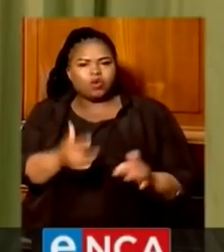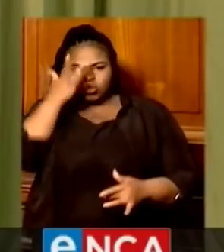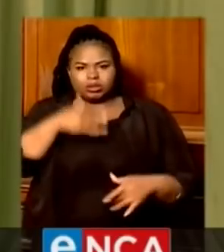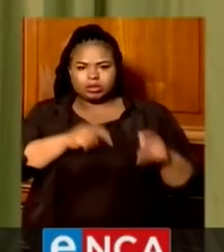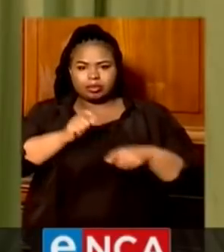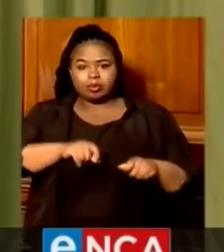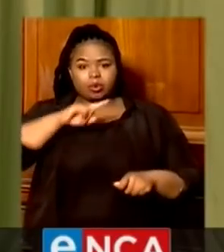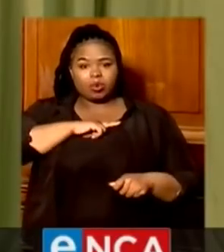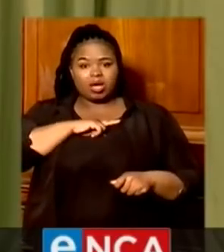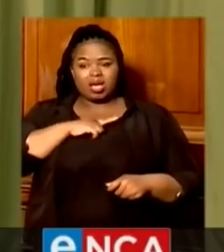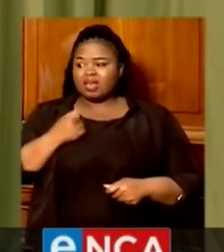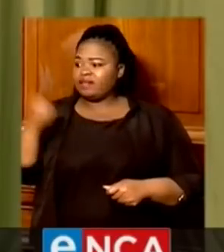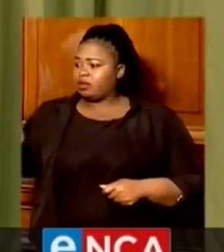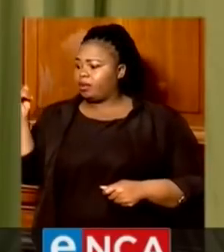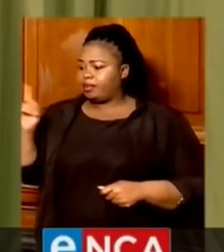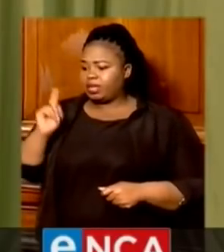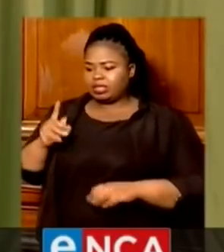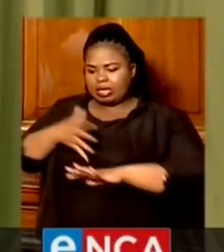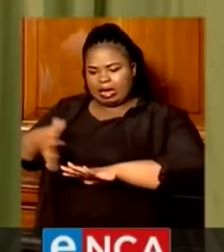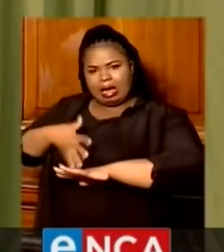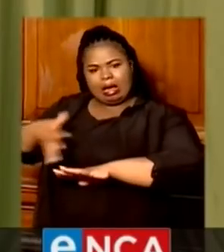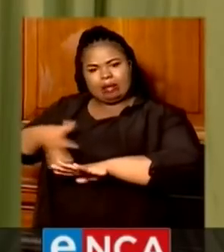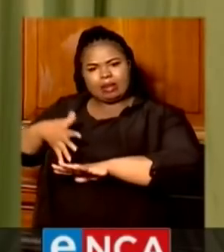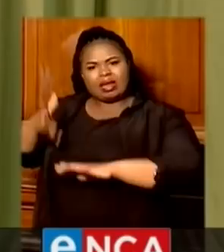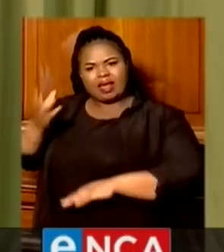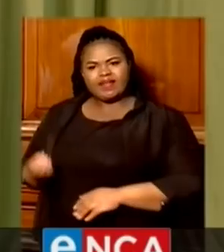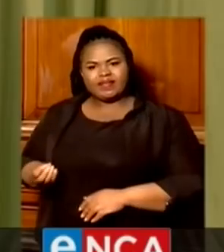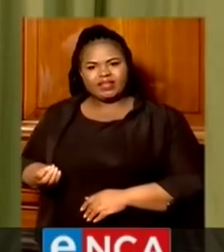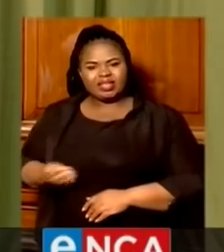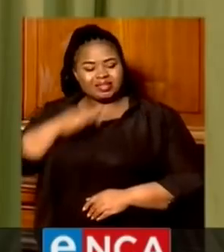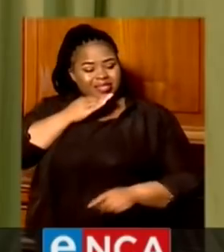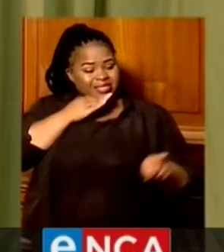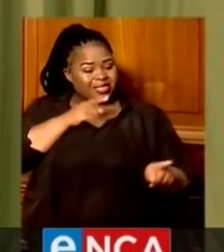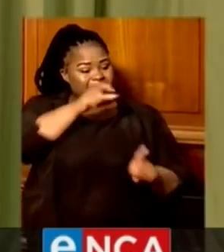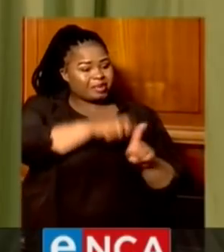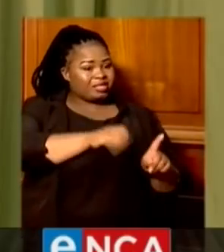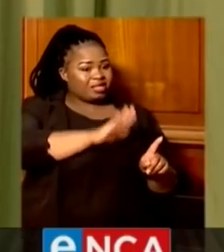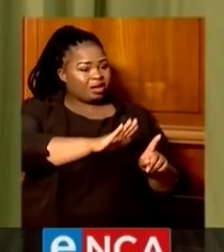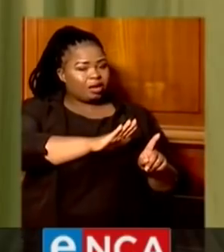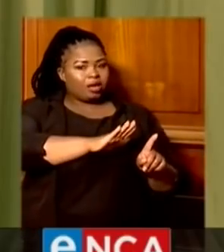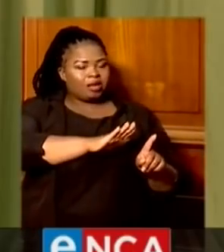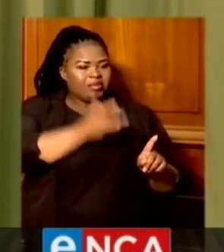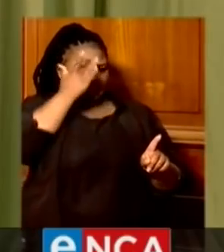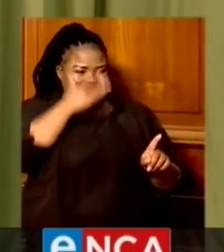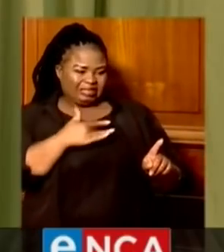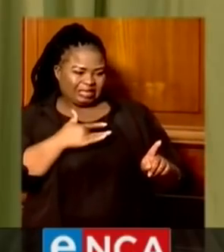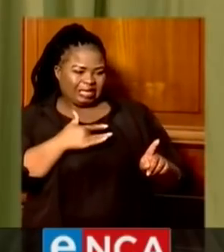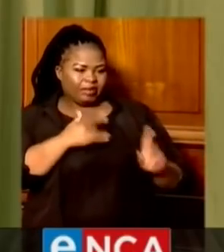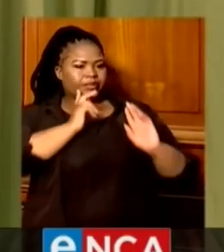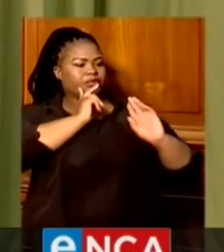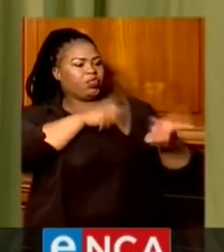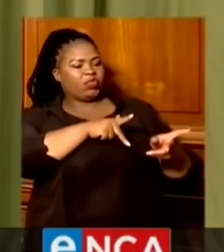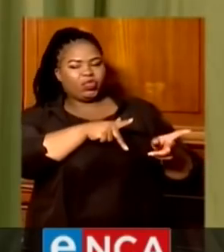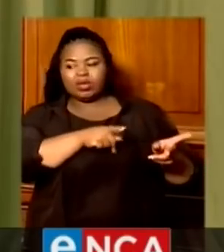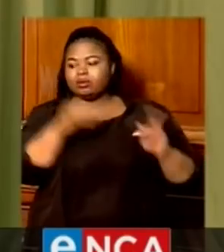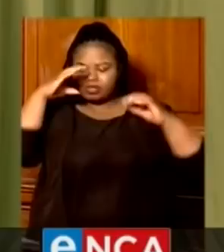If somebody comes and is bleeding, you have to drop the person who's sick and go and deal with the